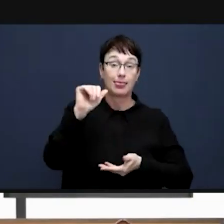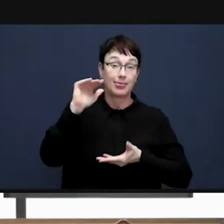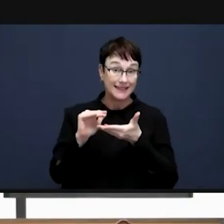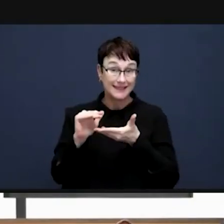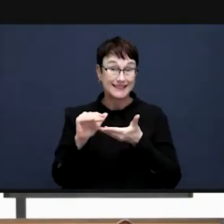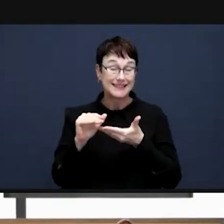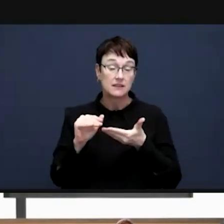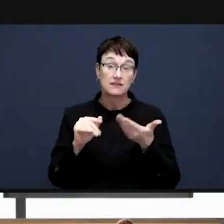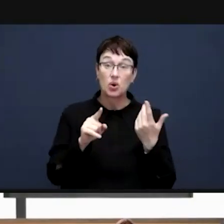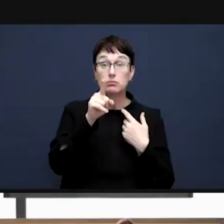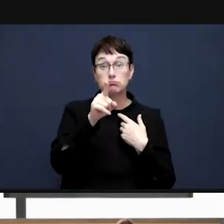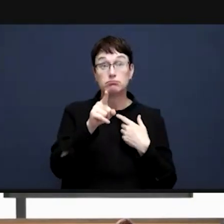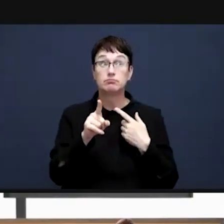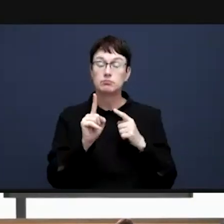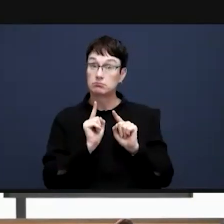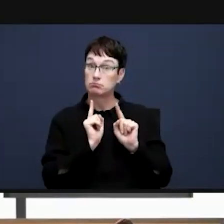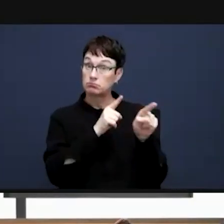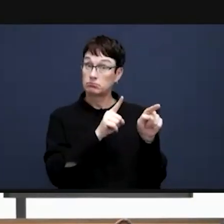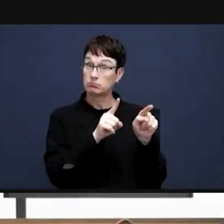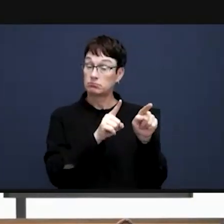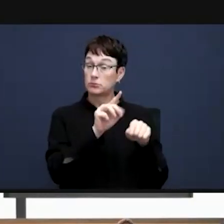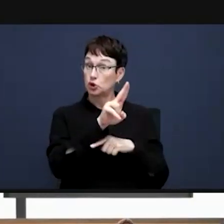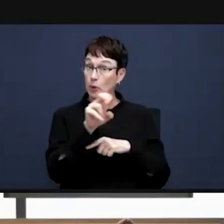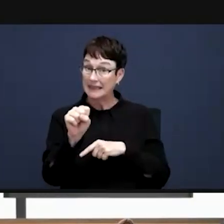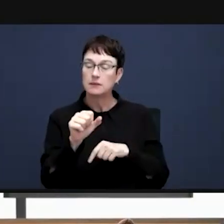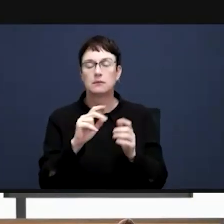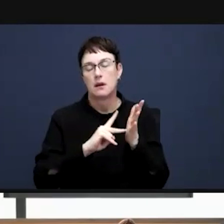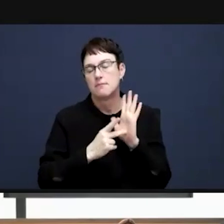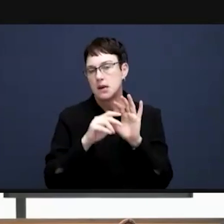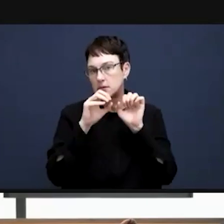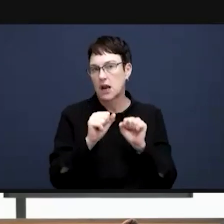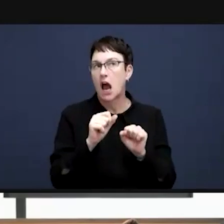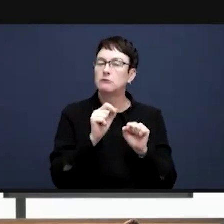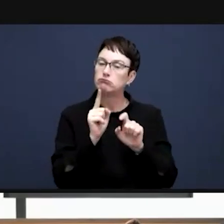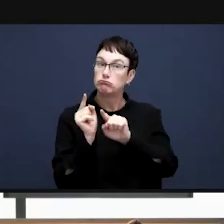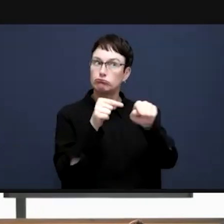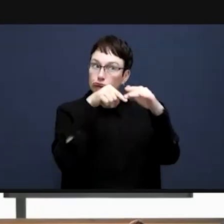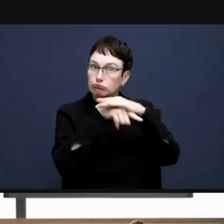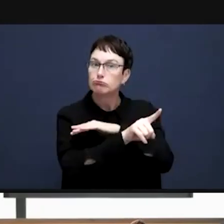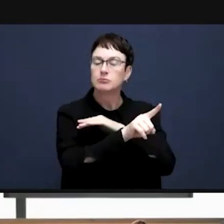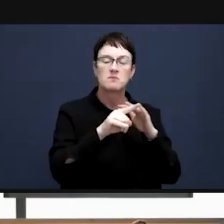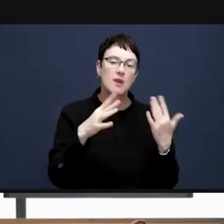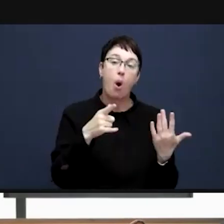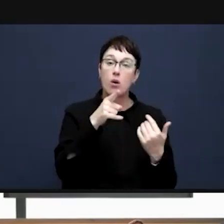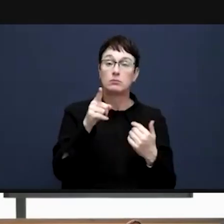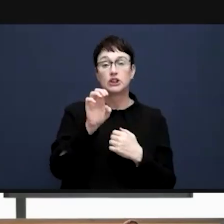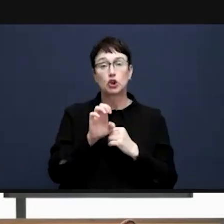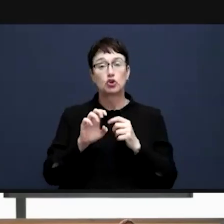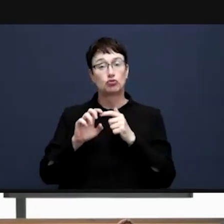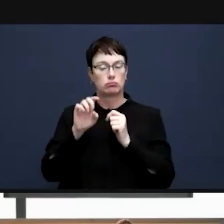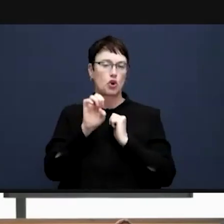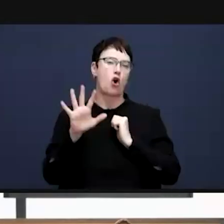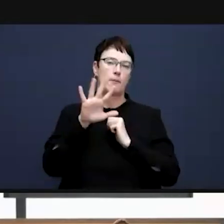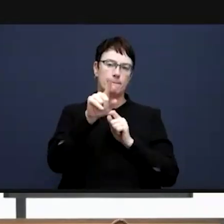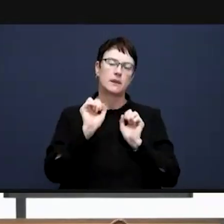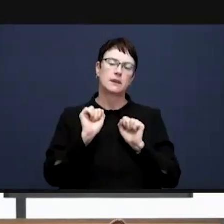still in Europe, there's a lot of things. And among other things, the first half day, the introduction policy part of M-Enabling